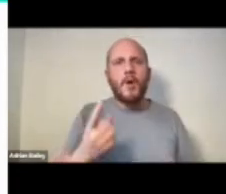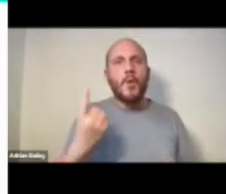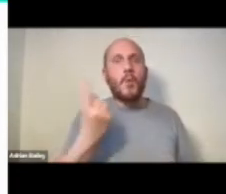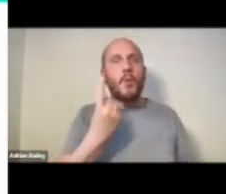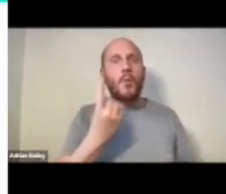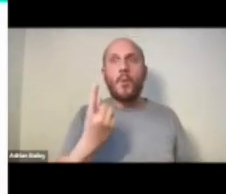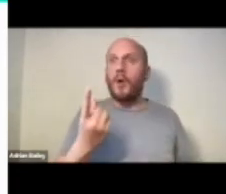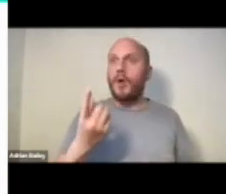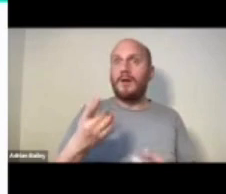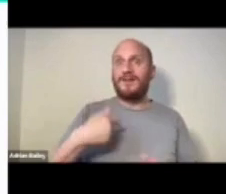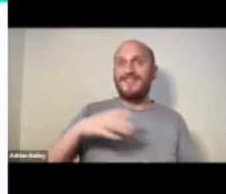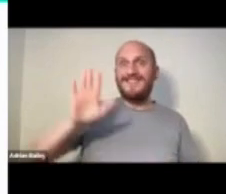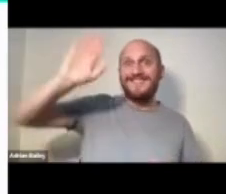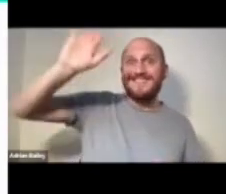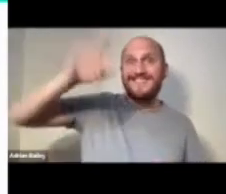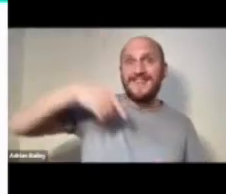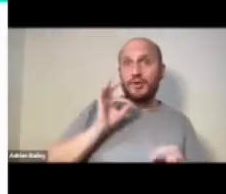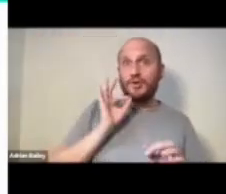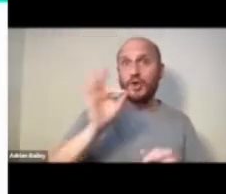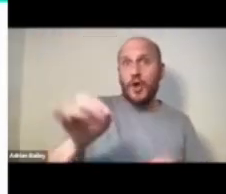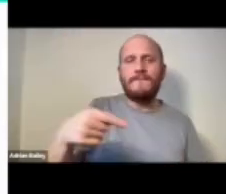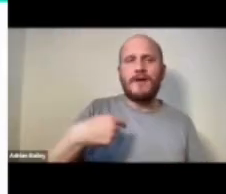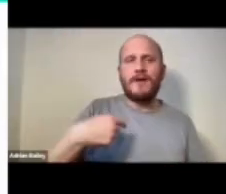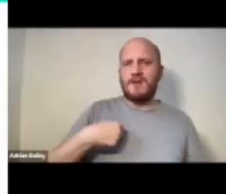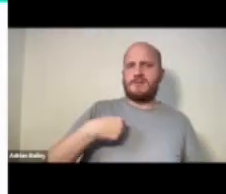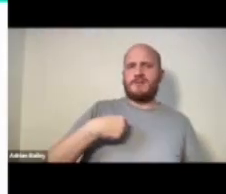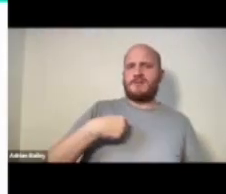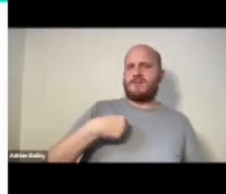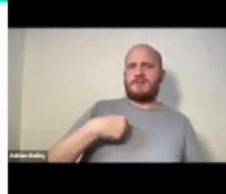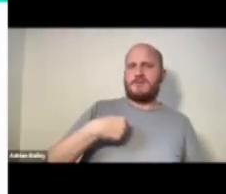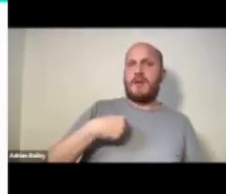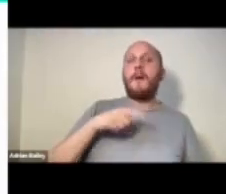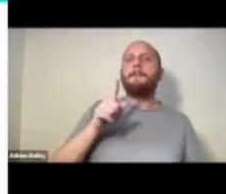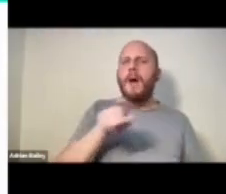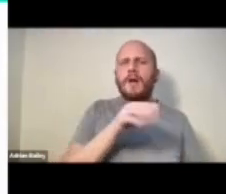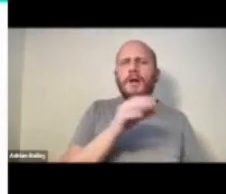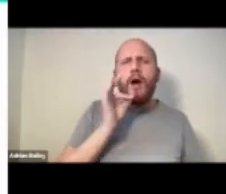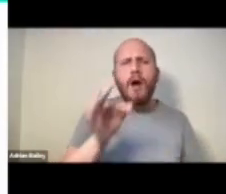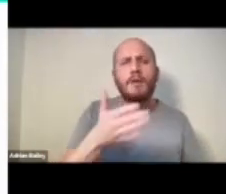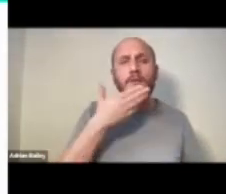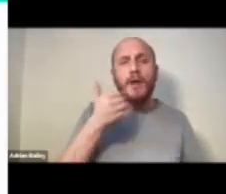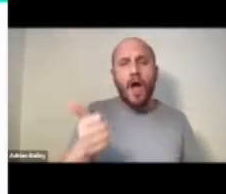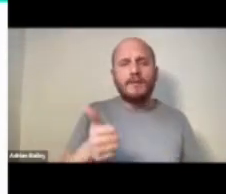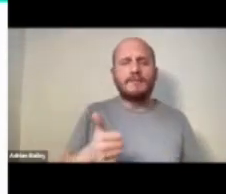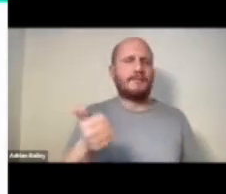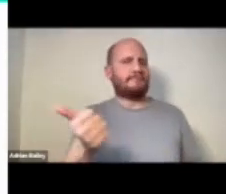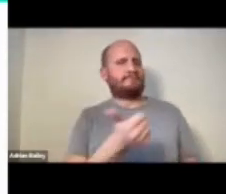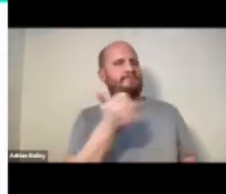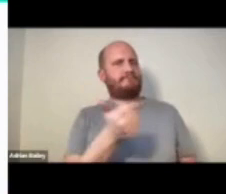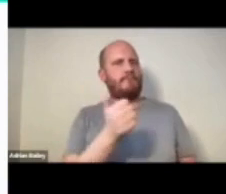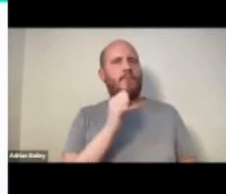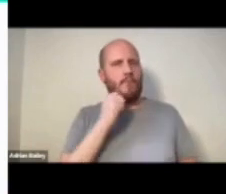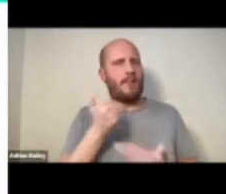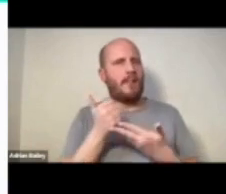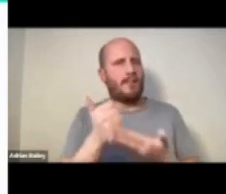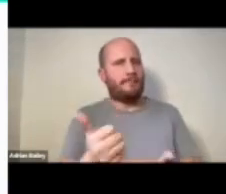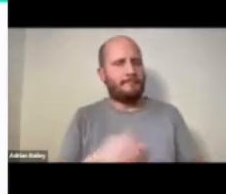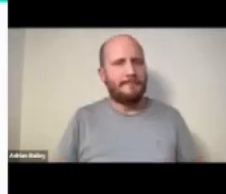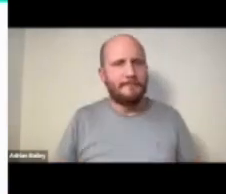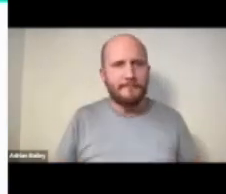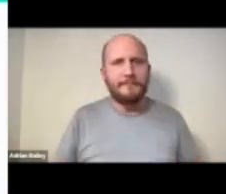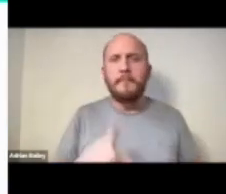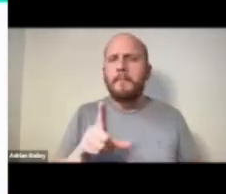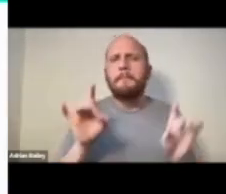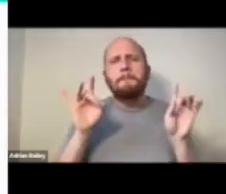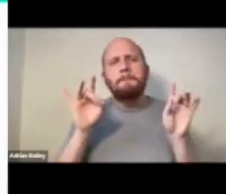surveyed, but generally people are friendly and they will help if you ask them nicely. There's no magic phrase or technique,